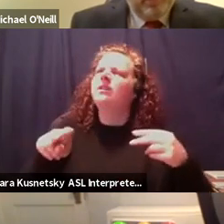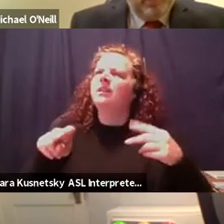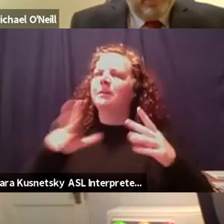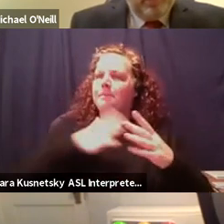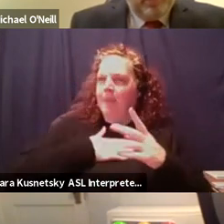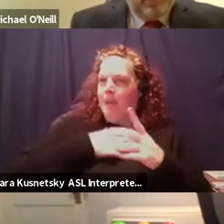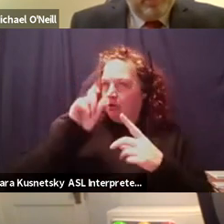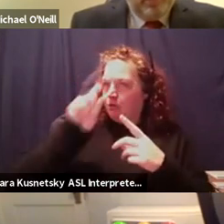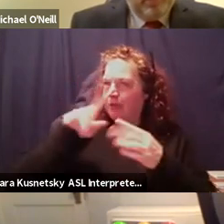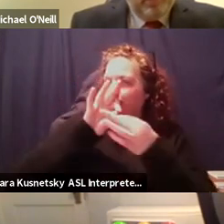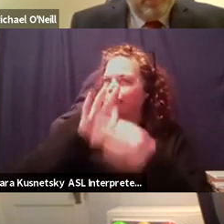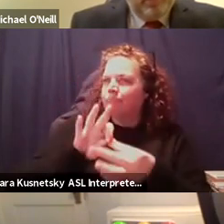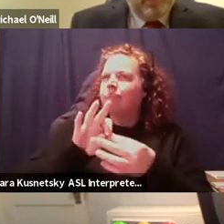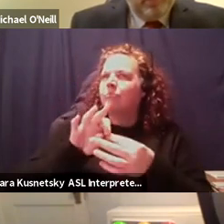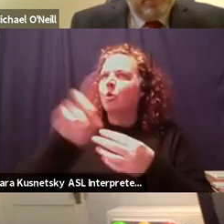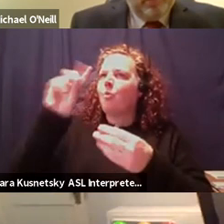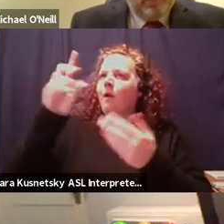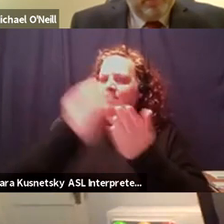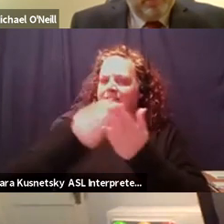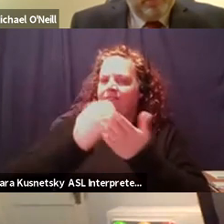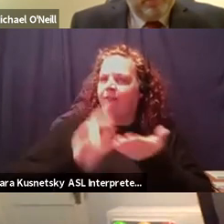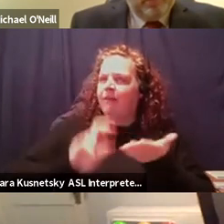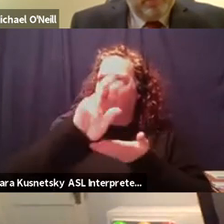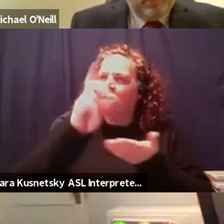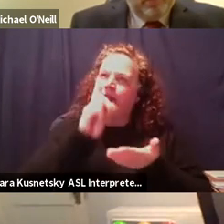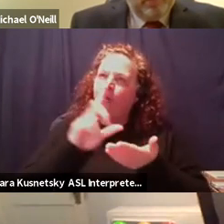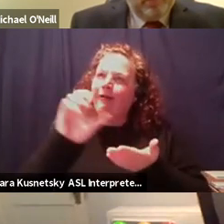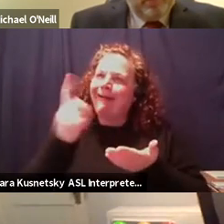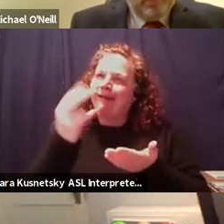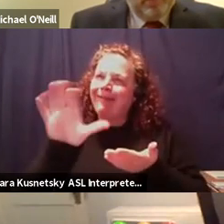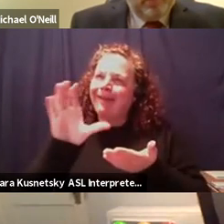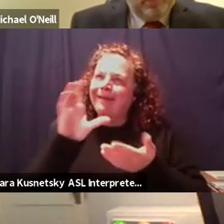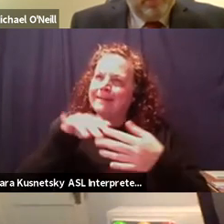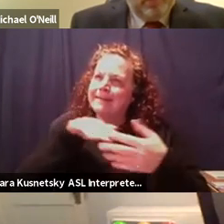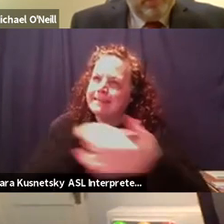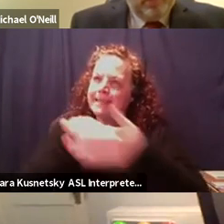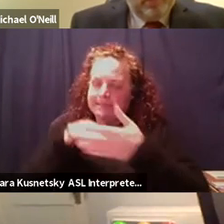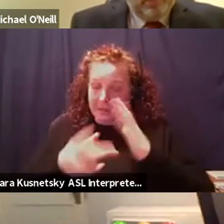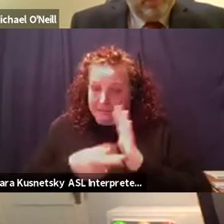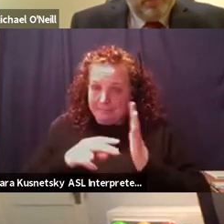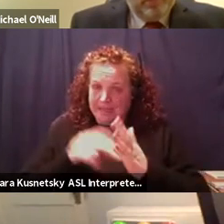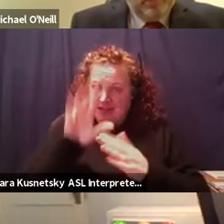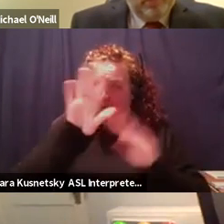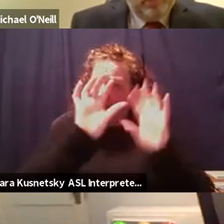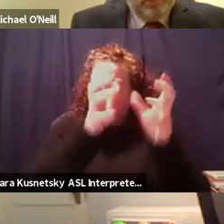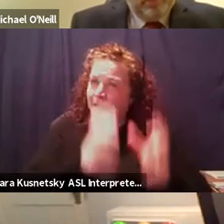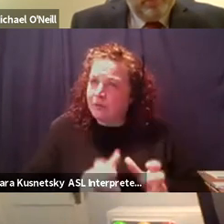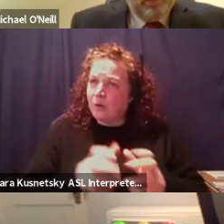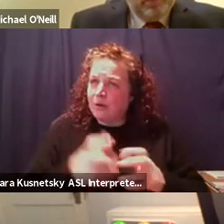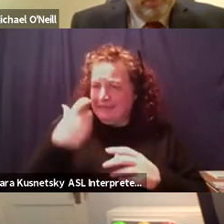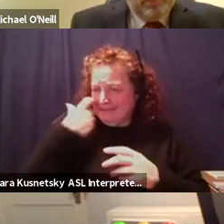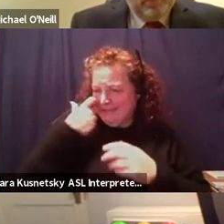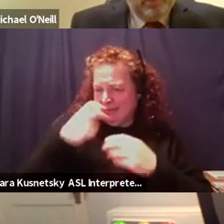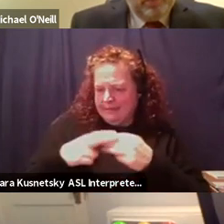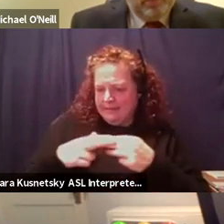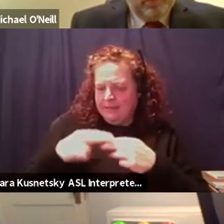be for ethnic studies? Would that be in those categories you described in slide